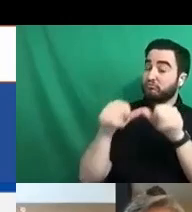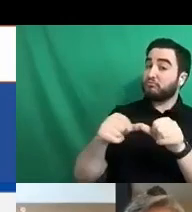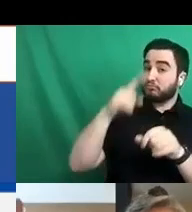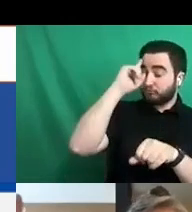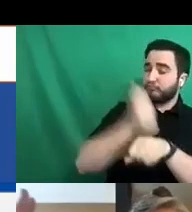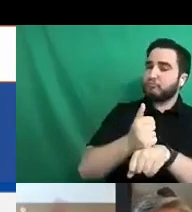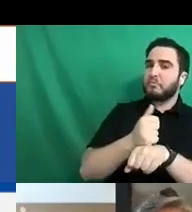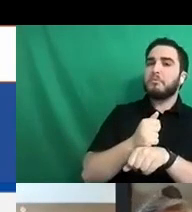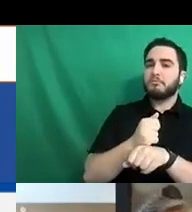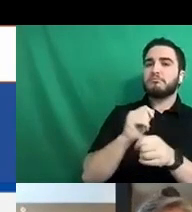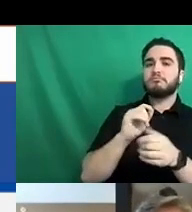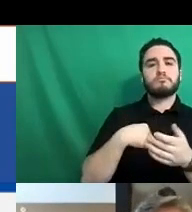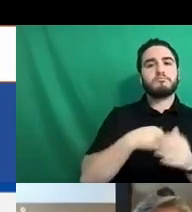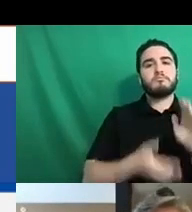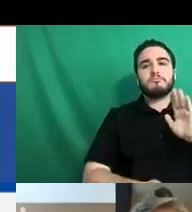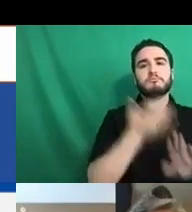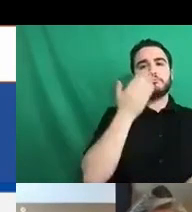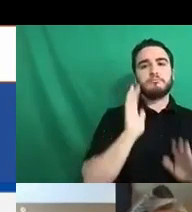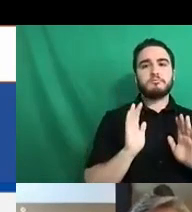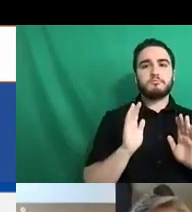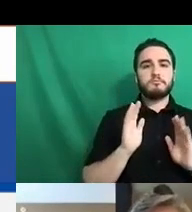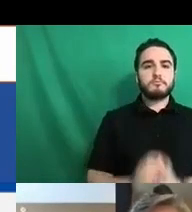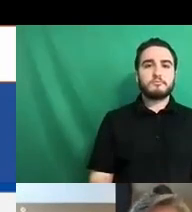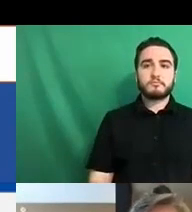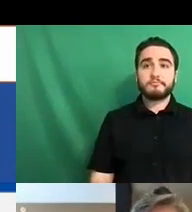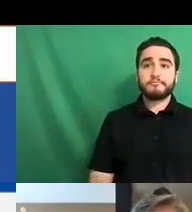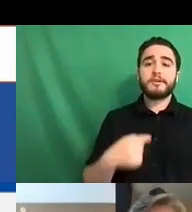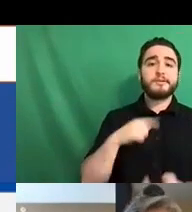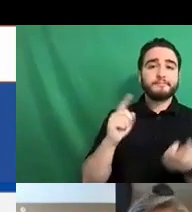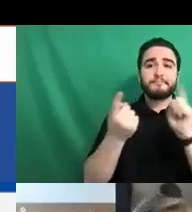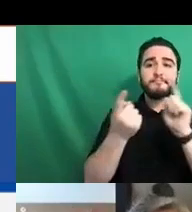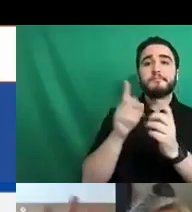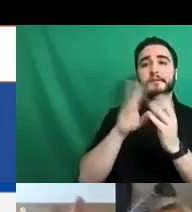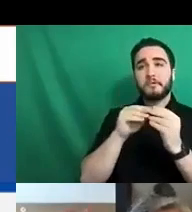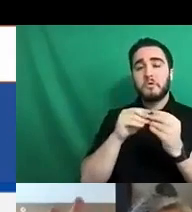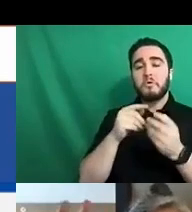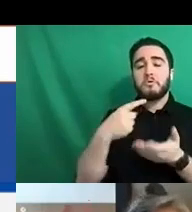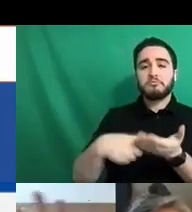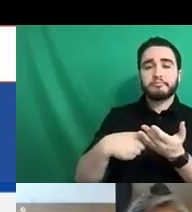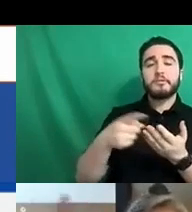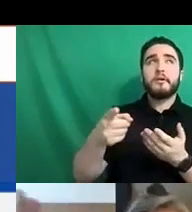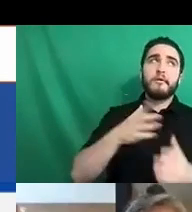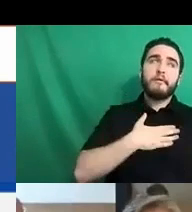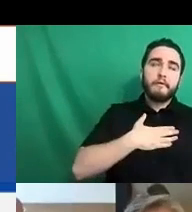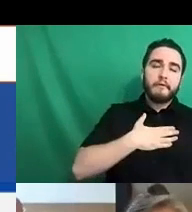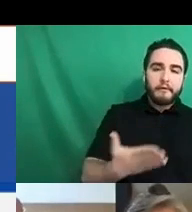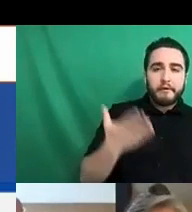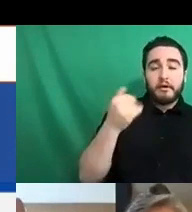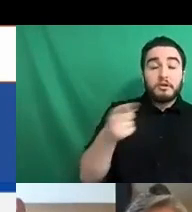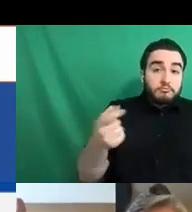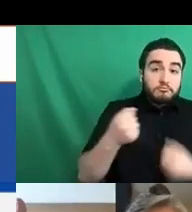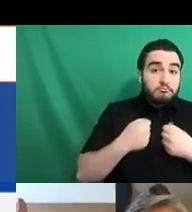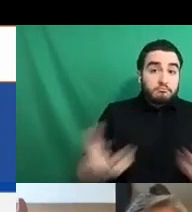stuff. And instead, I go to the meeting. She begrudgingly gives me the time. She's exhausted.